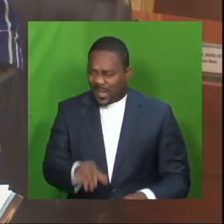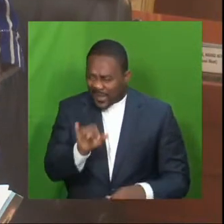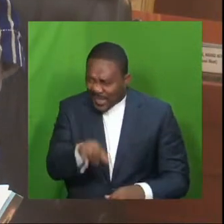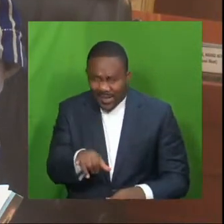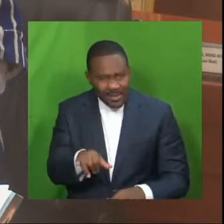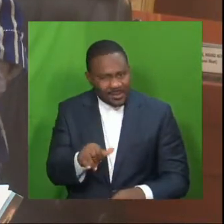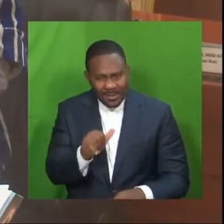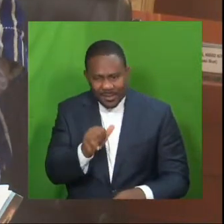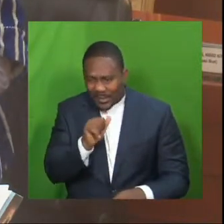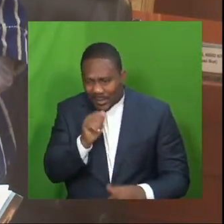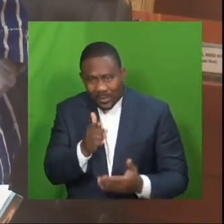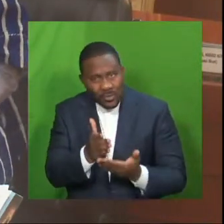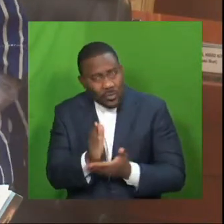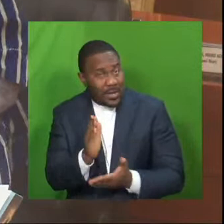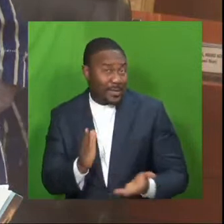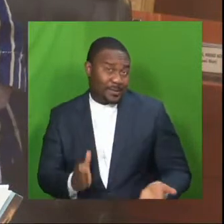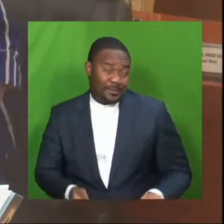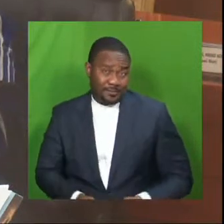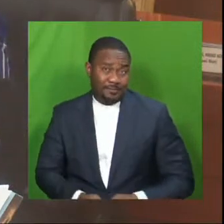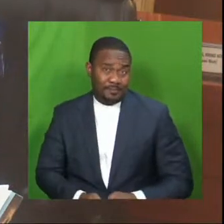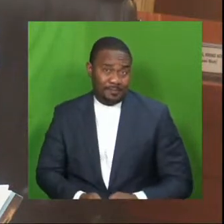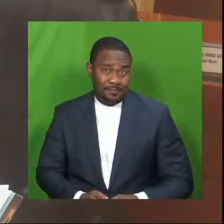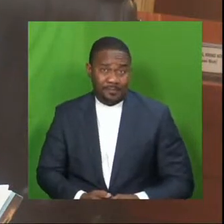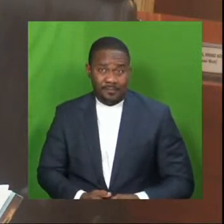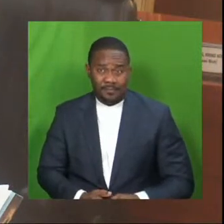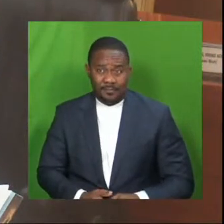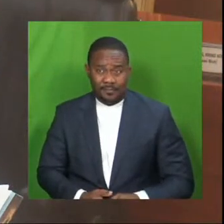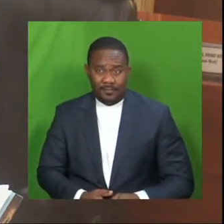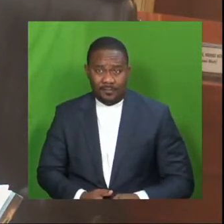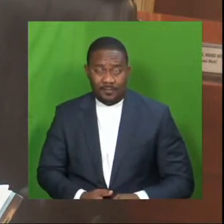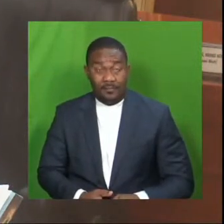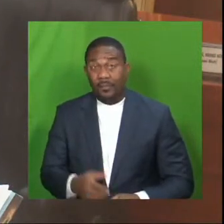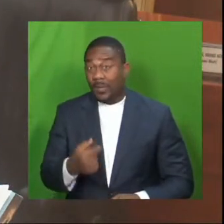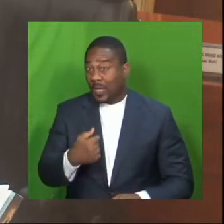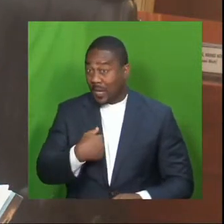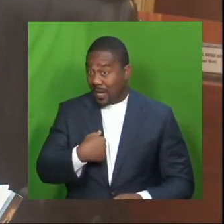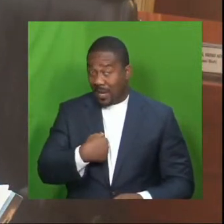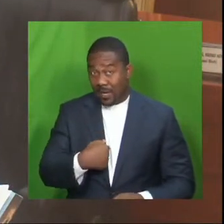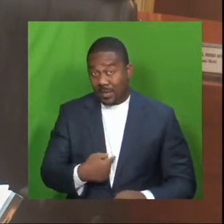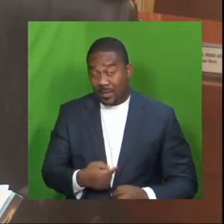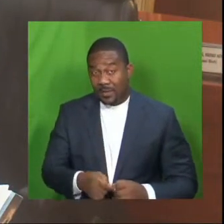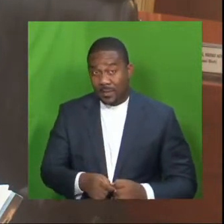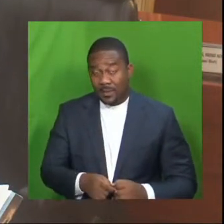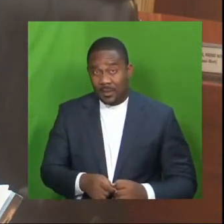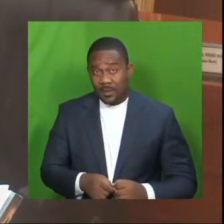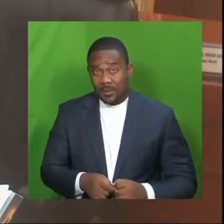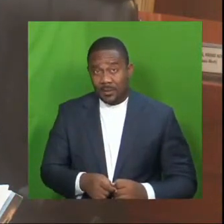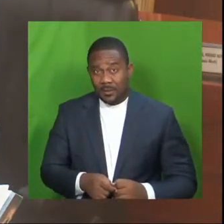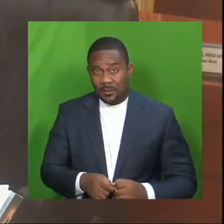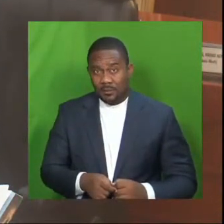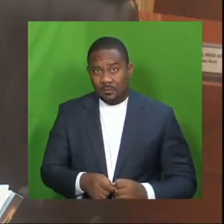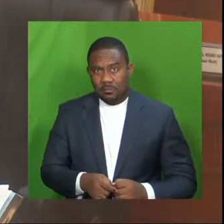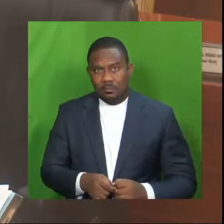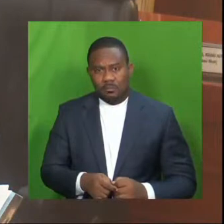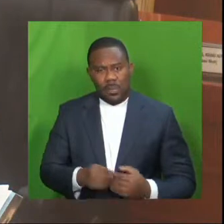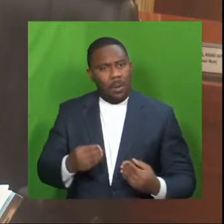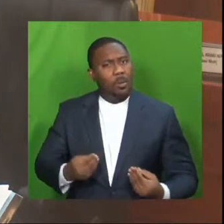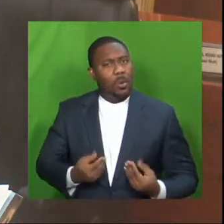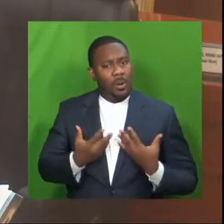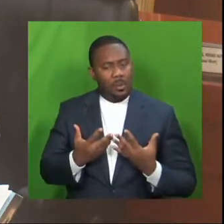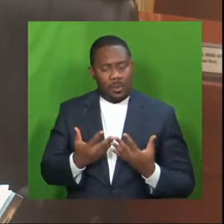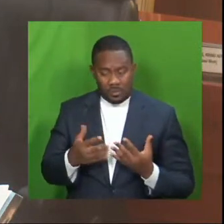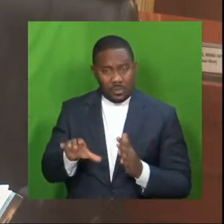Constitution. And Mr. Speaker, I'm fortified by the imperatives of Article 1771,